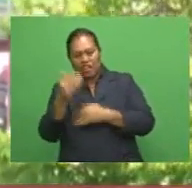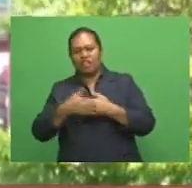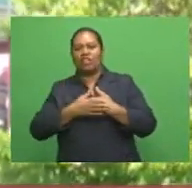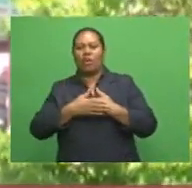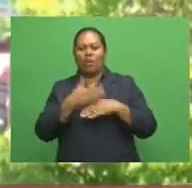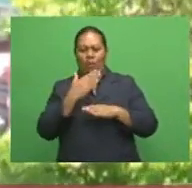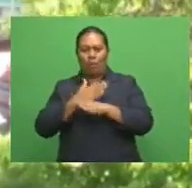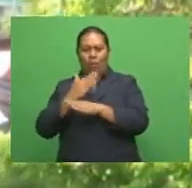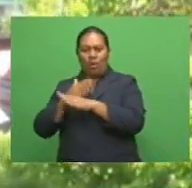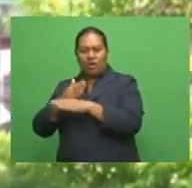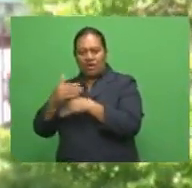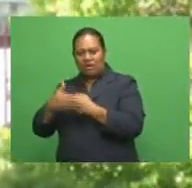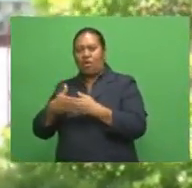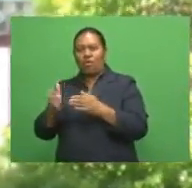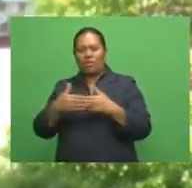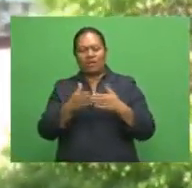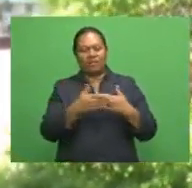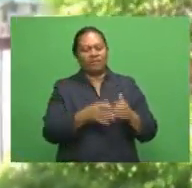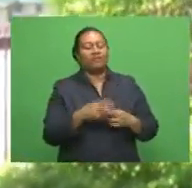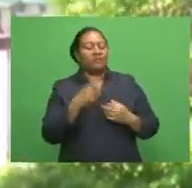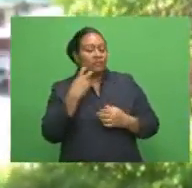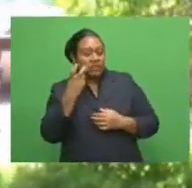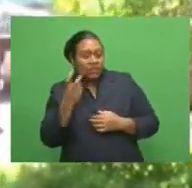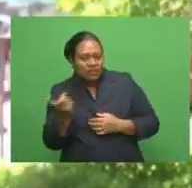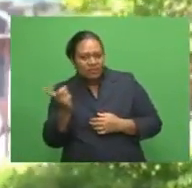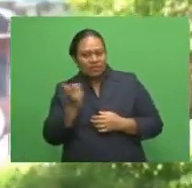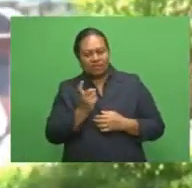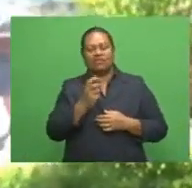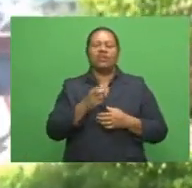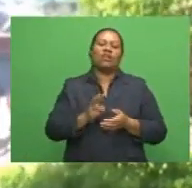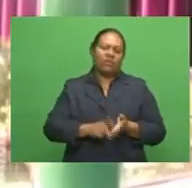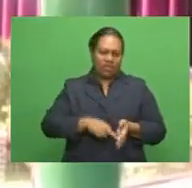overseas that will determine if the tourism industry will bounce back.